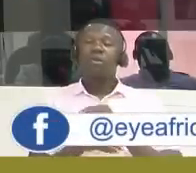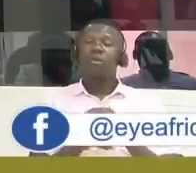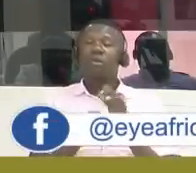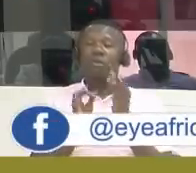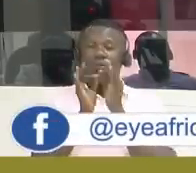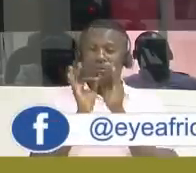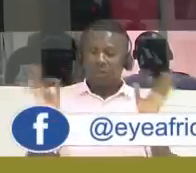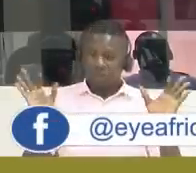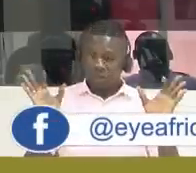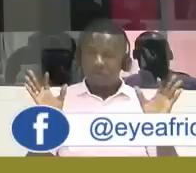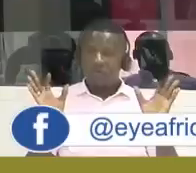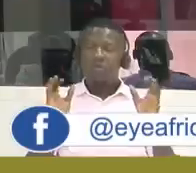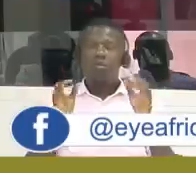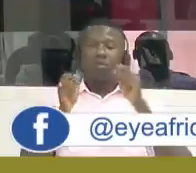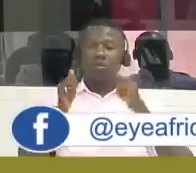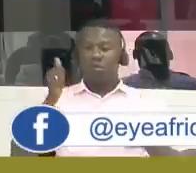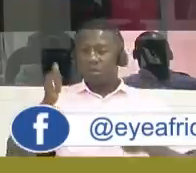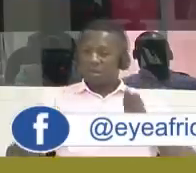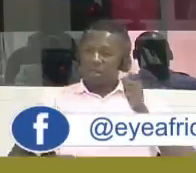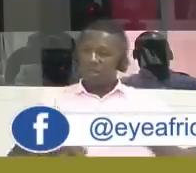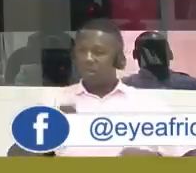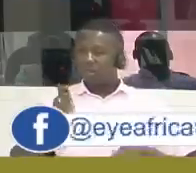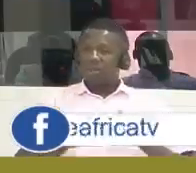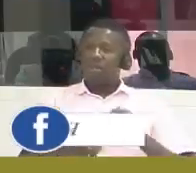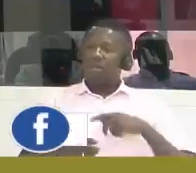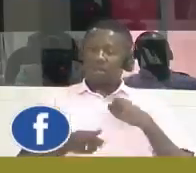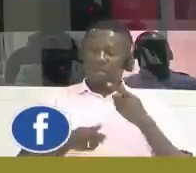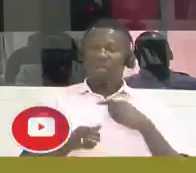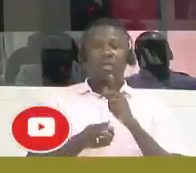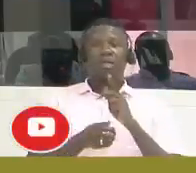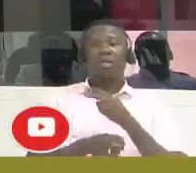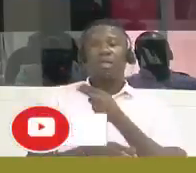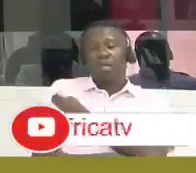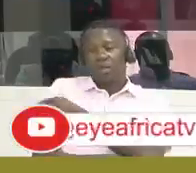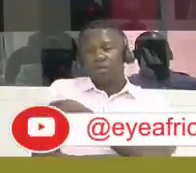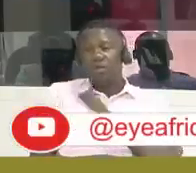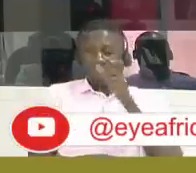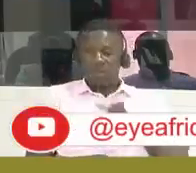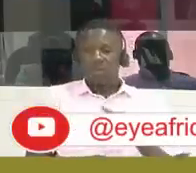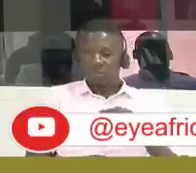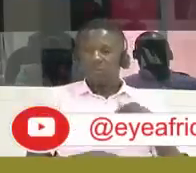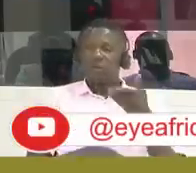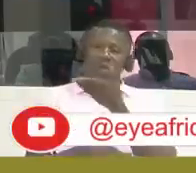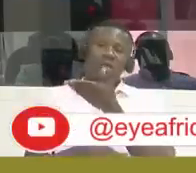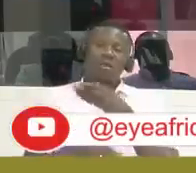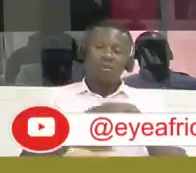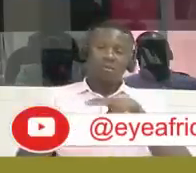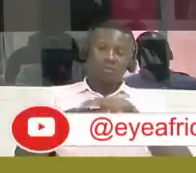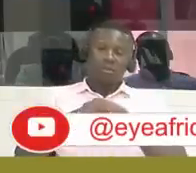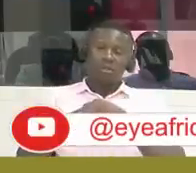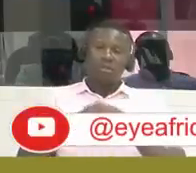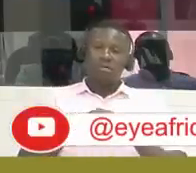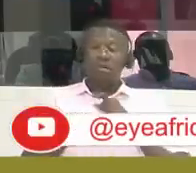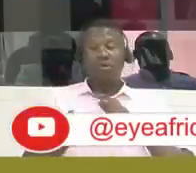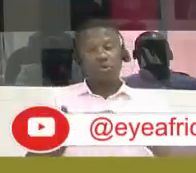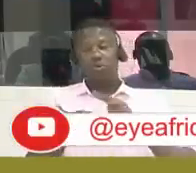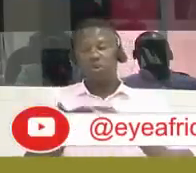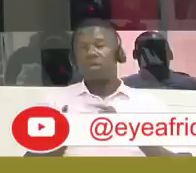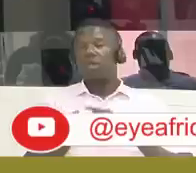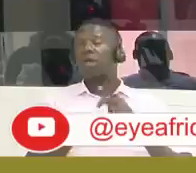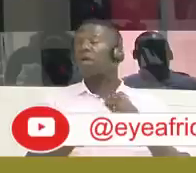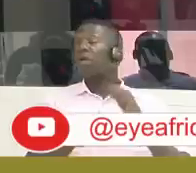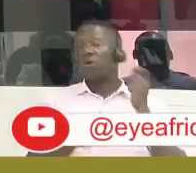a Red Crosser, he will be there with his colleagues to go, because normally where there is gathering, they will always be